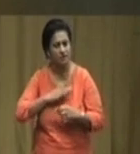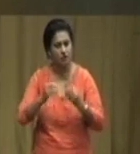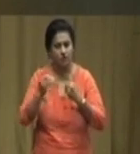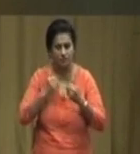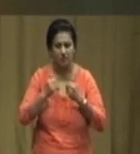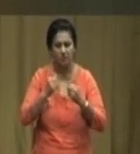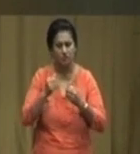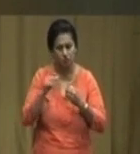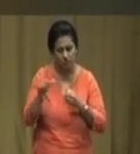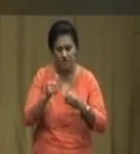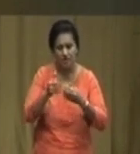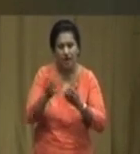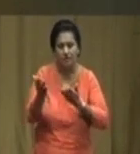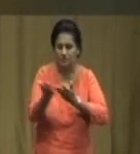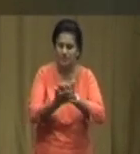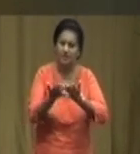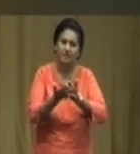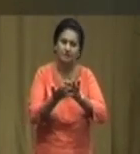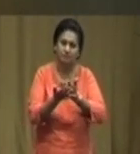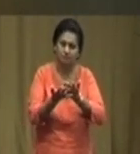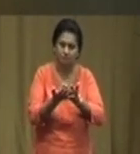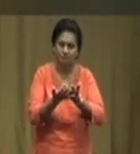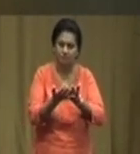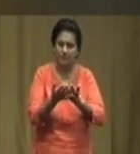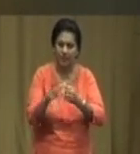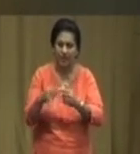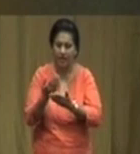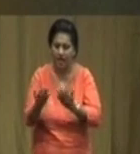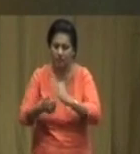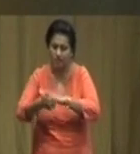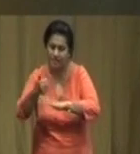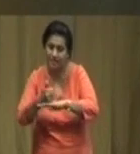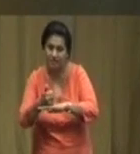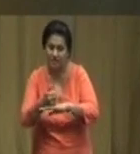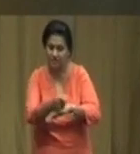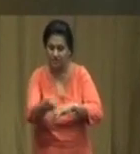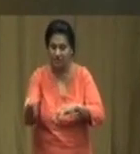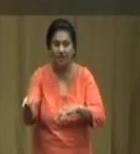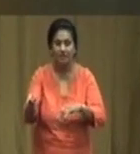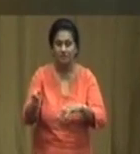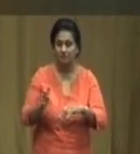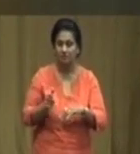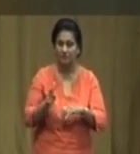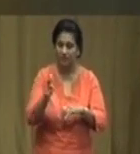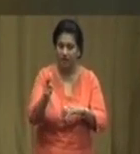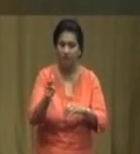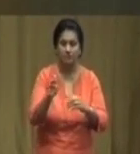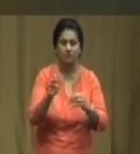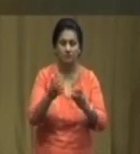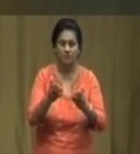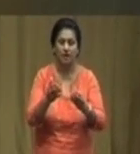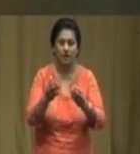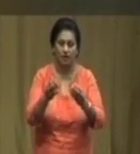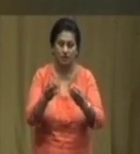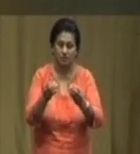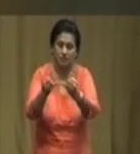discussing at the senior management team and Senate and so on, about been a bigger contributor to the